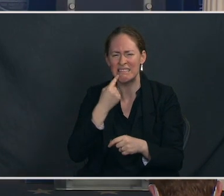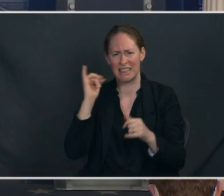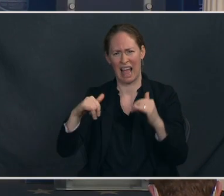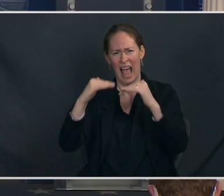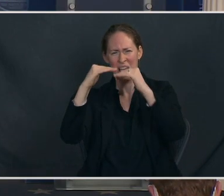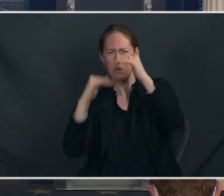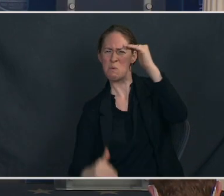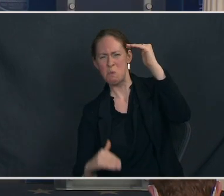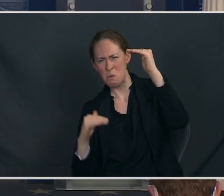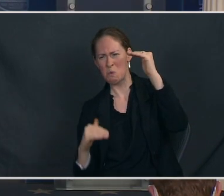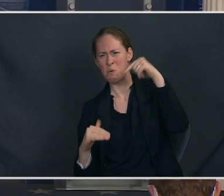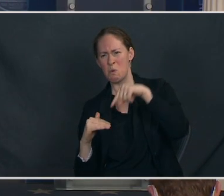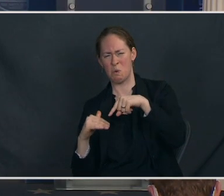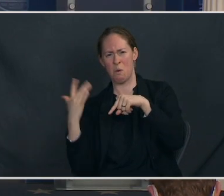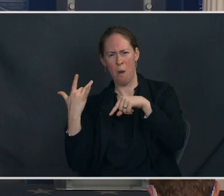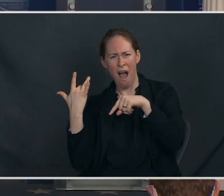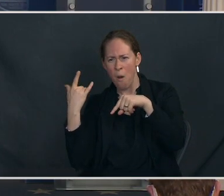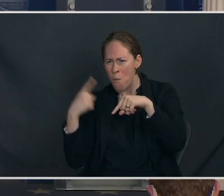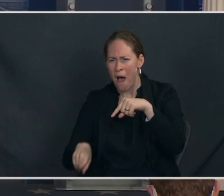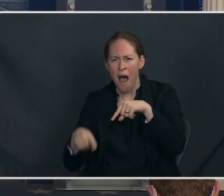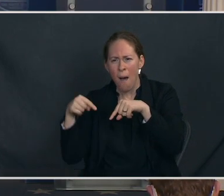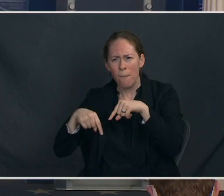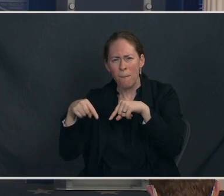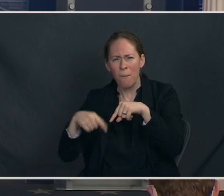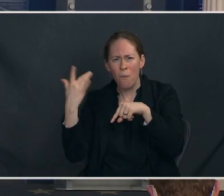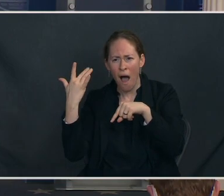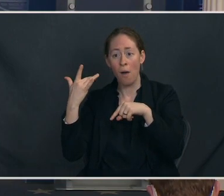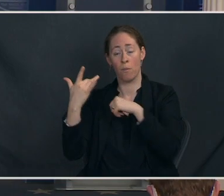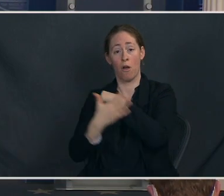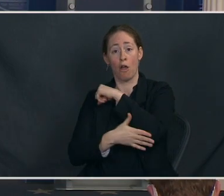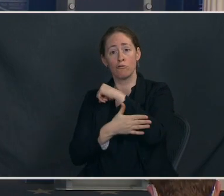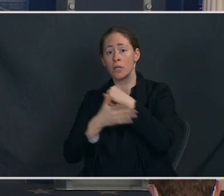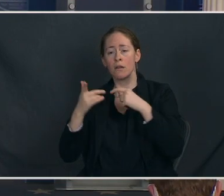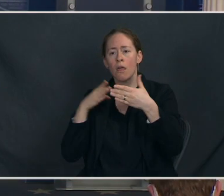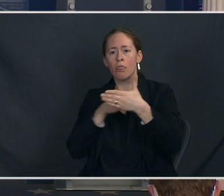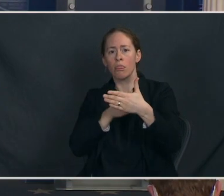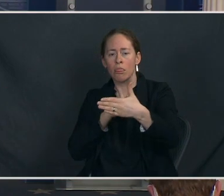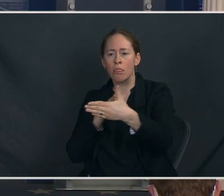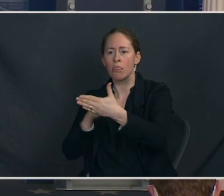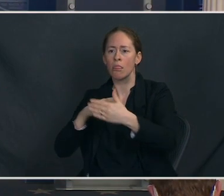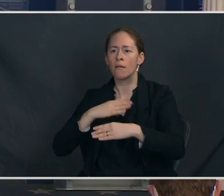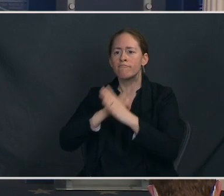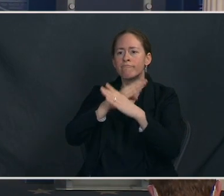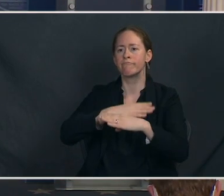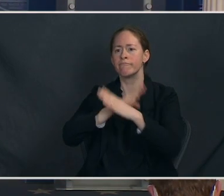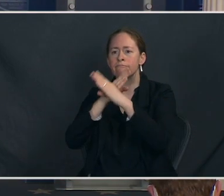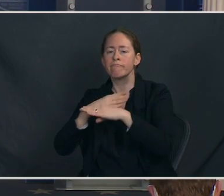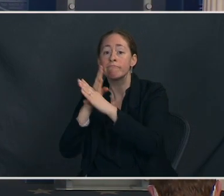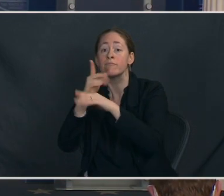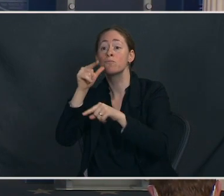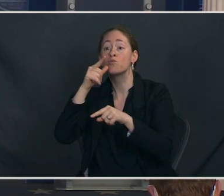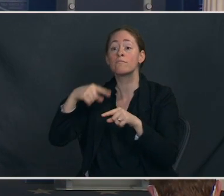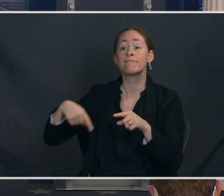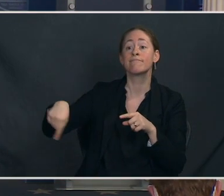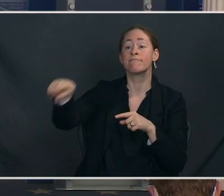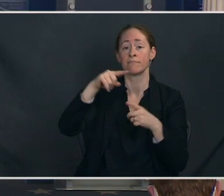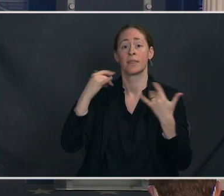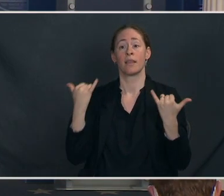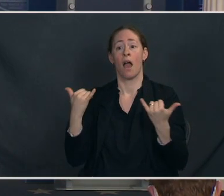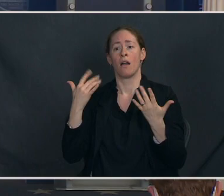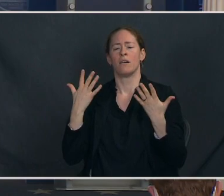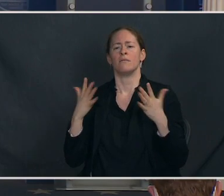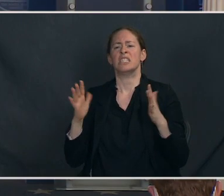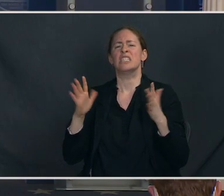we face as a nation. Americans of color are being infected by and dying from COVID-19 at higher